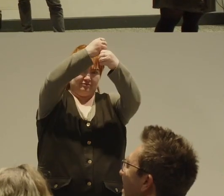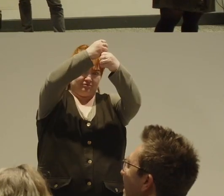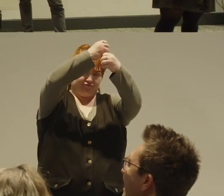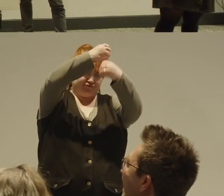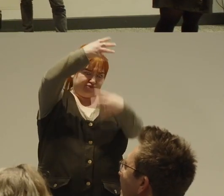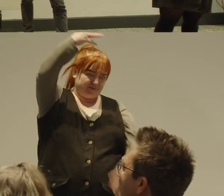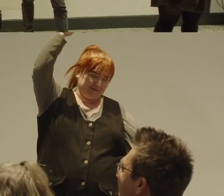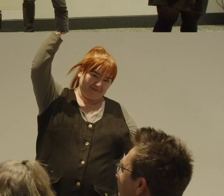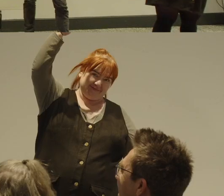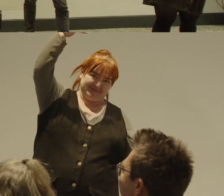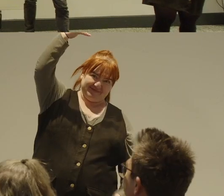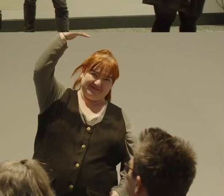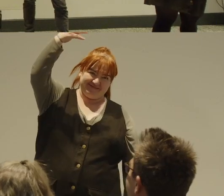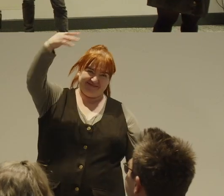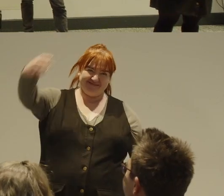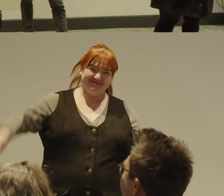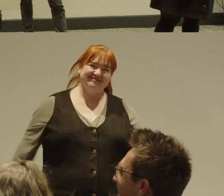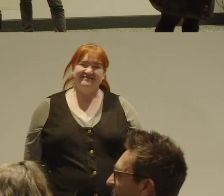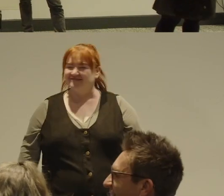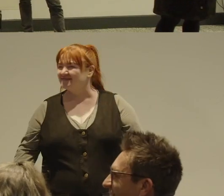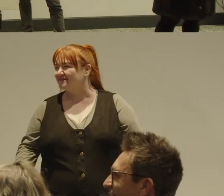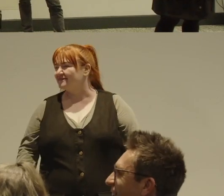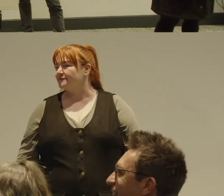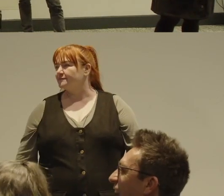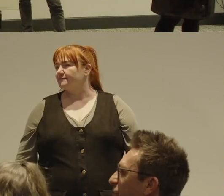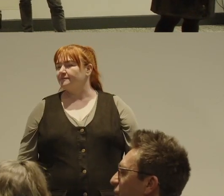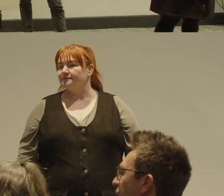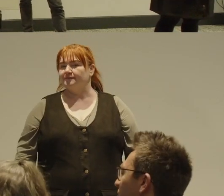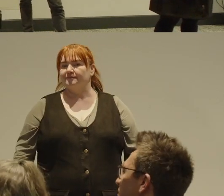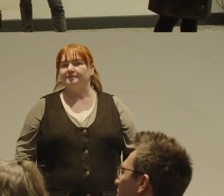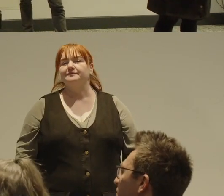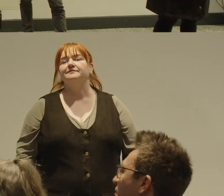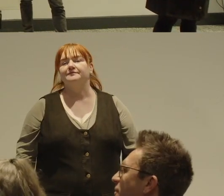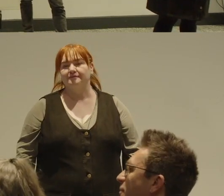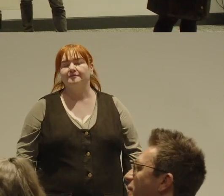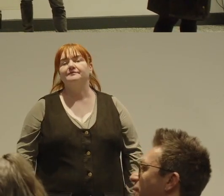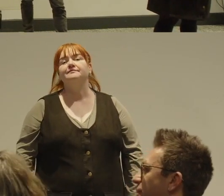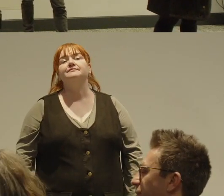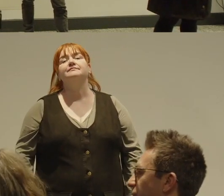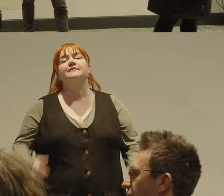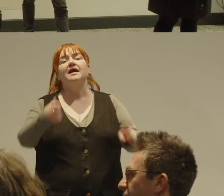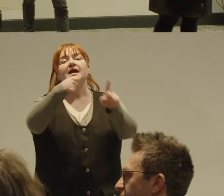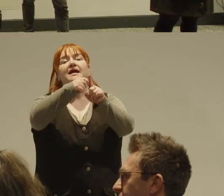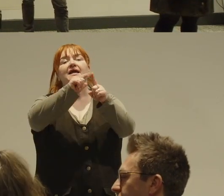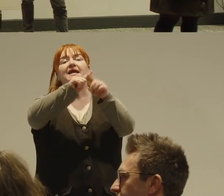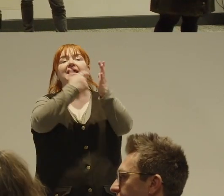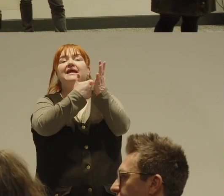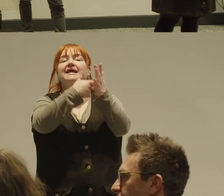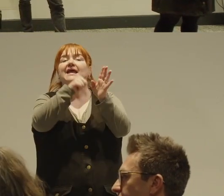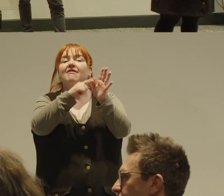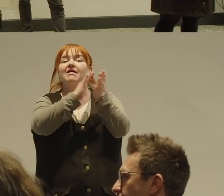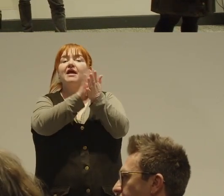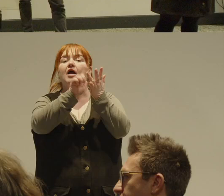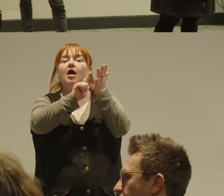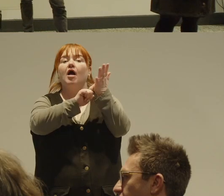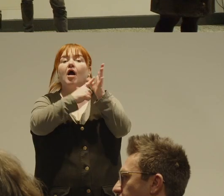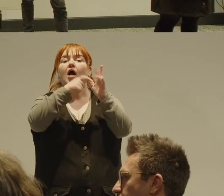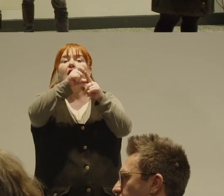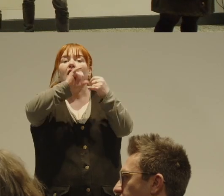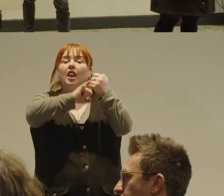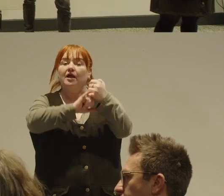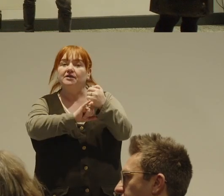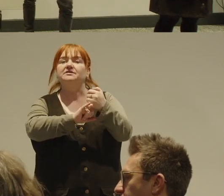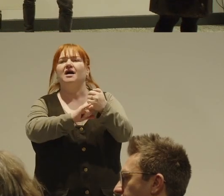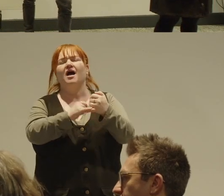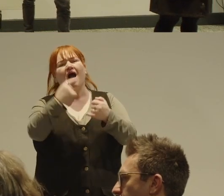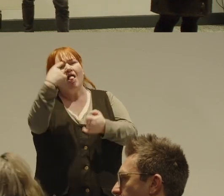I'll I'll read two if that's okay. Yeah. So Kerry Holland says, I thought Access to Work